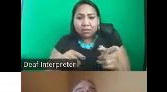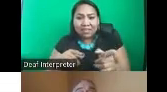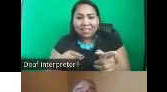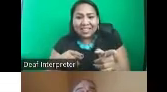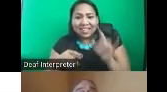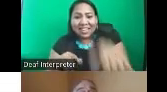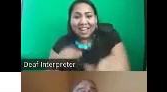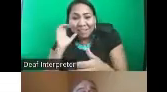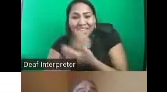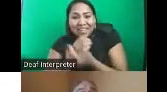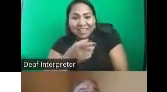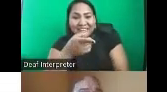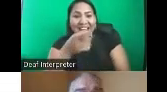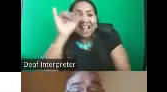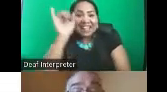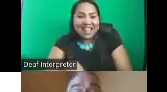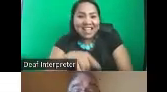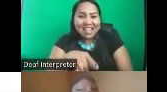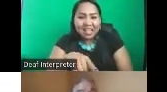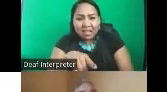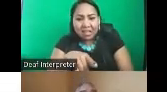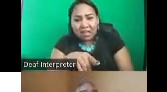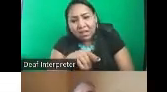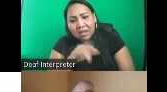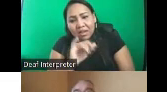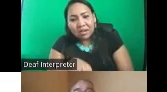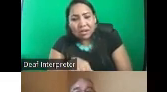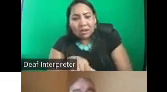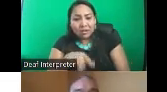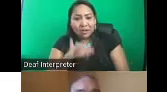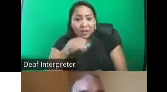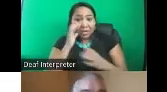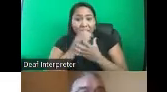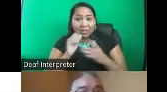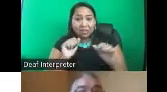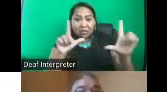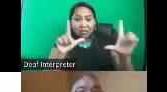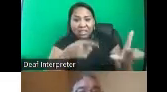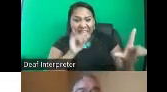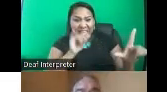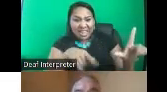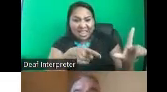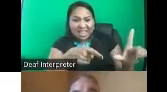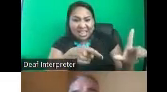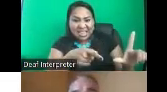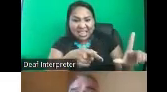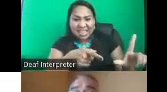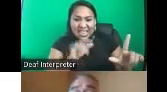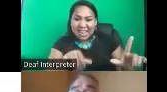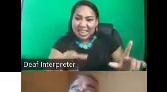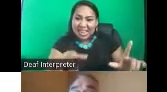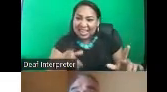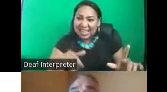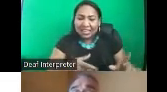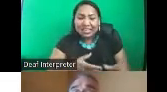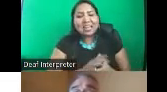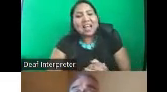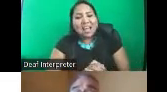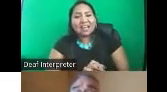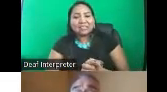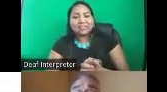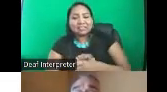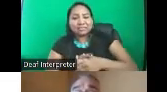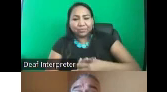Oh, it's gone. Oh, well, oh. There it is. Okay, and this is the boarding school where she went to